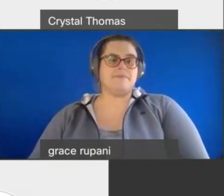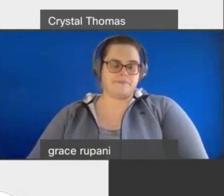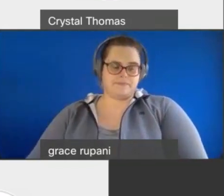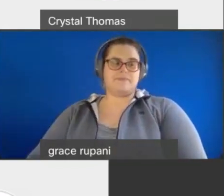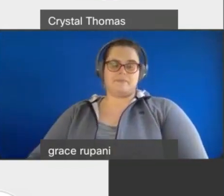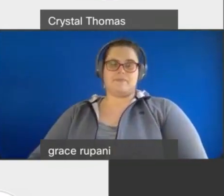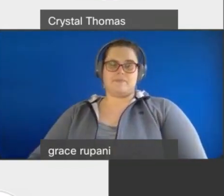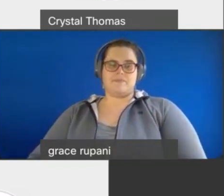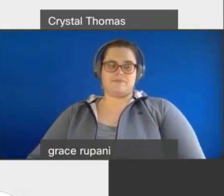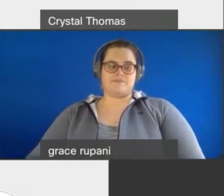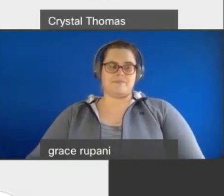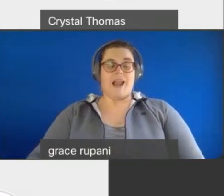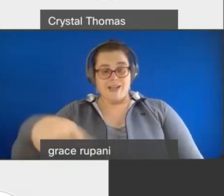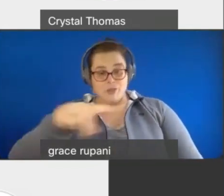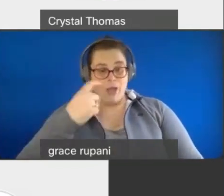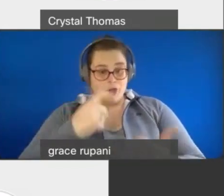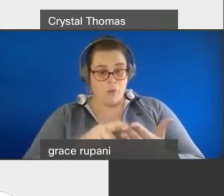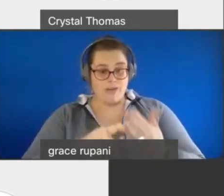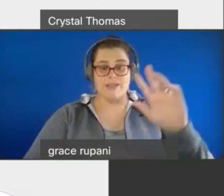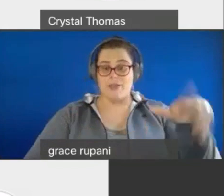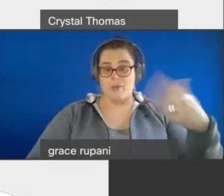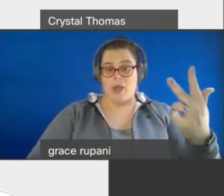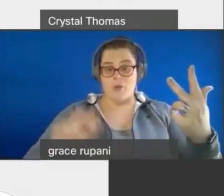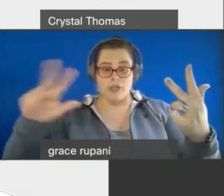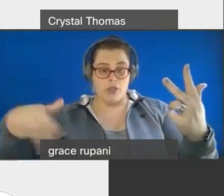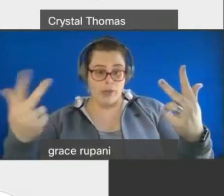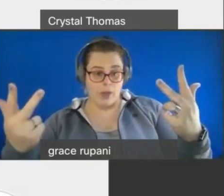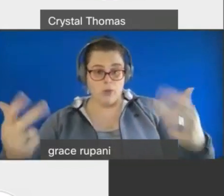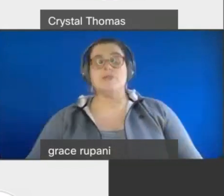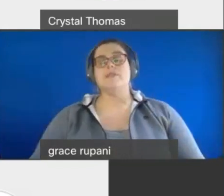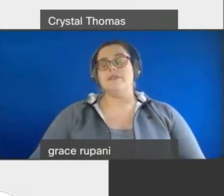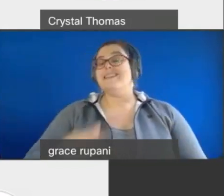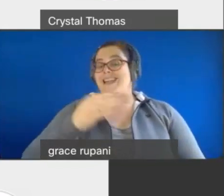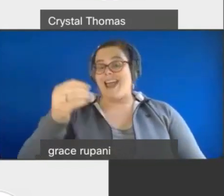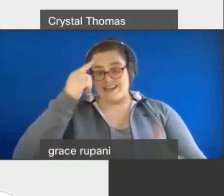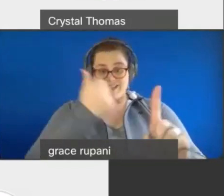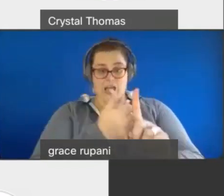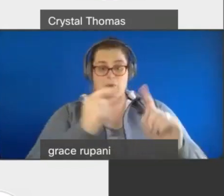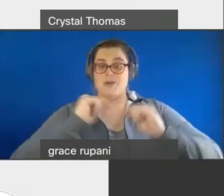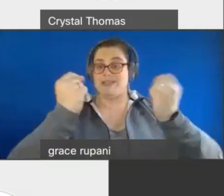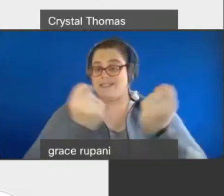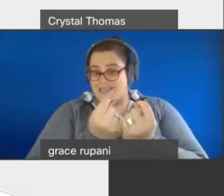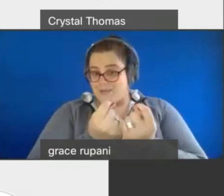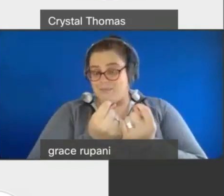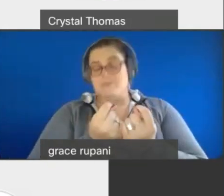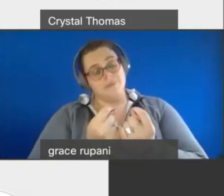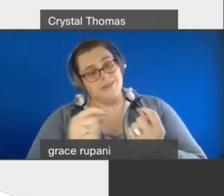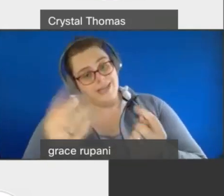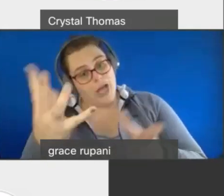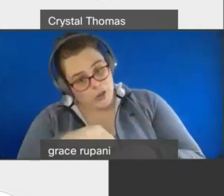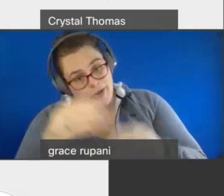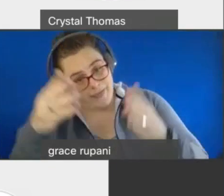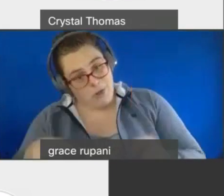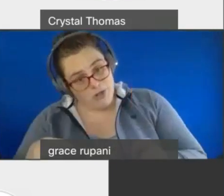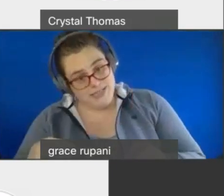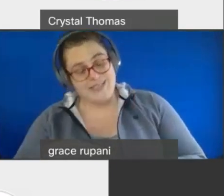as you notice, that is 3 hours per session. And it is up to the team, which definitely includes the person, to choose